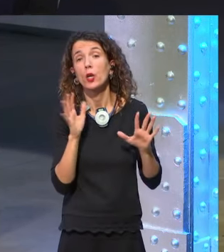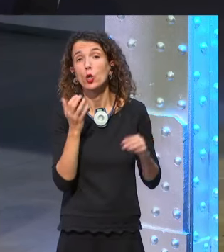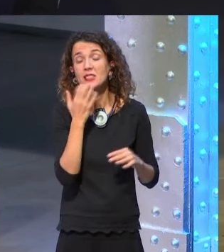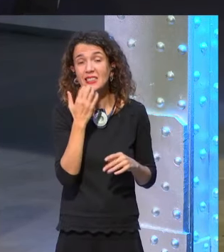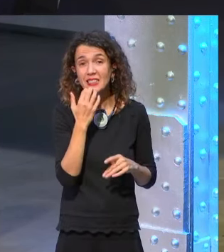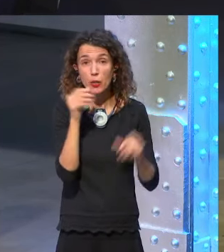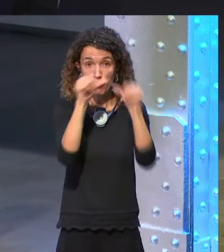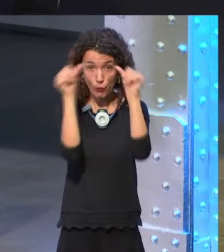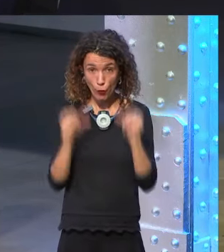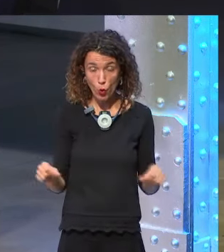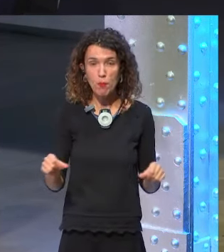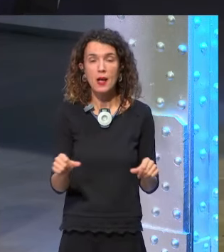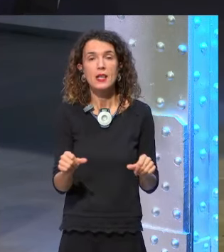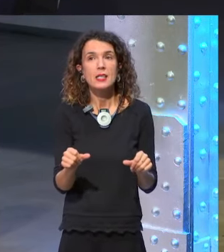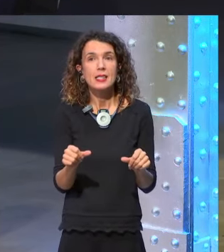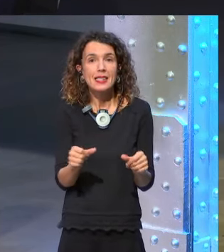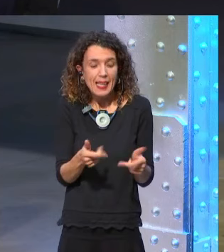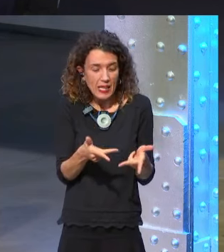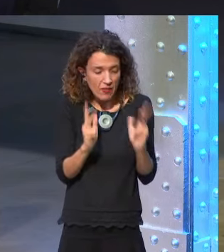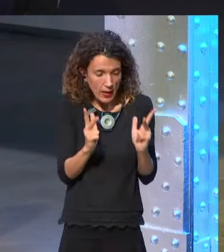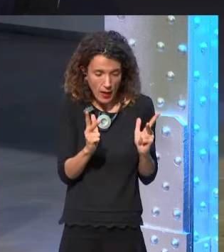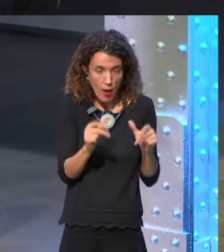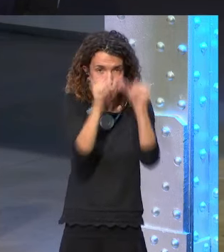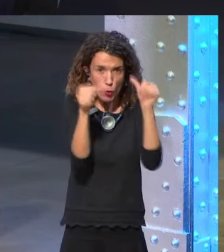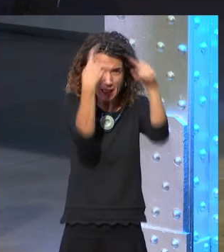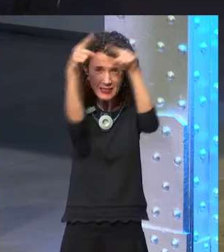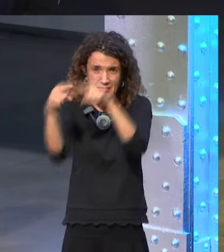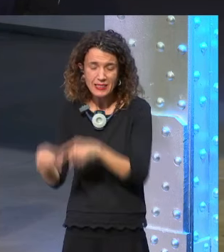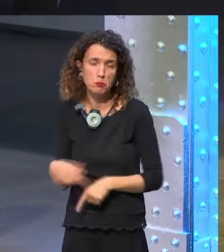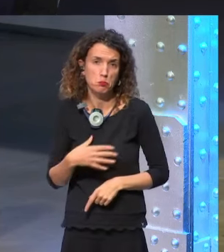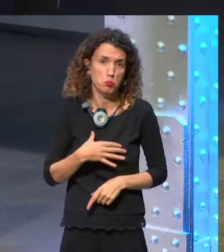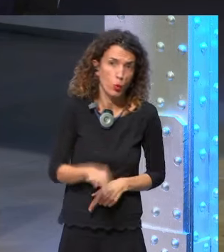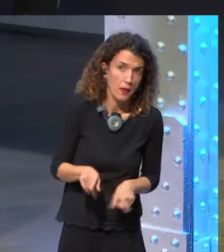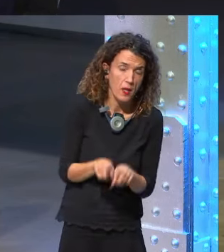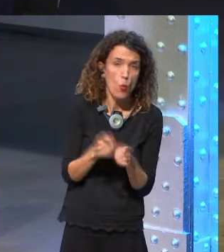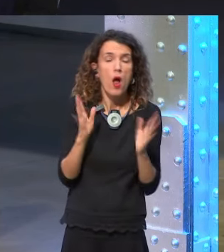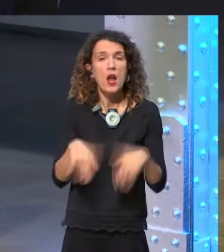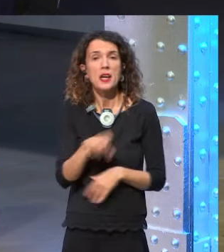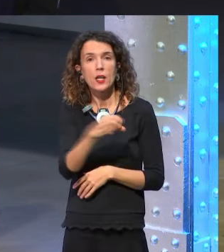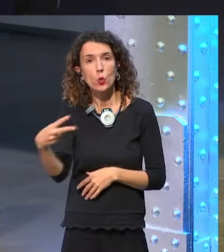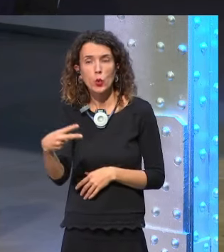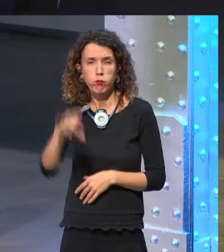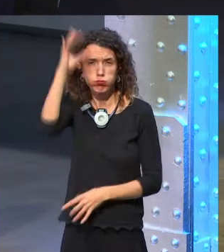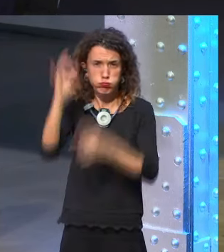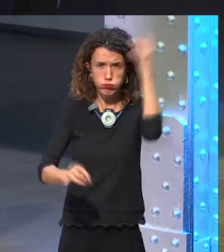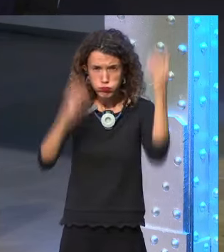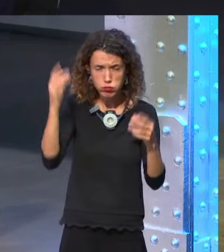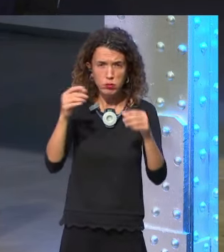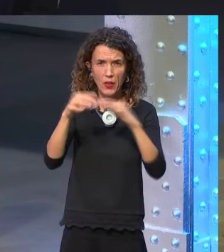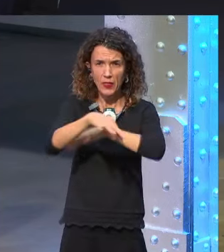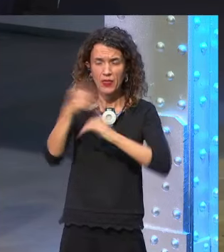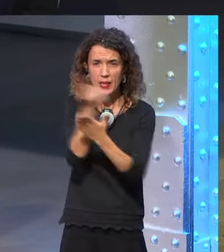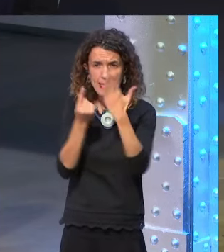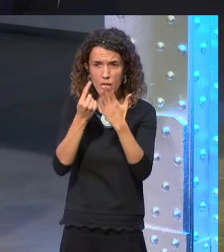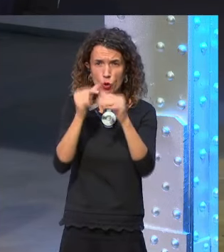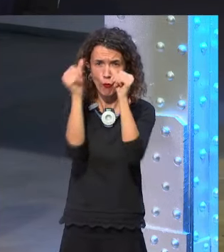with it? Could also lead to many very arbitrary design outcomes. But if a good design culture